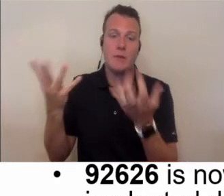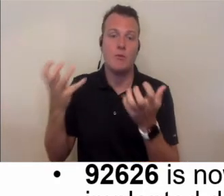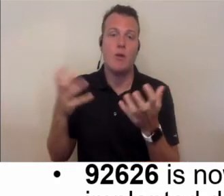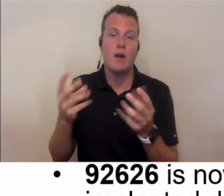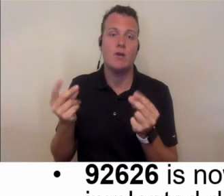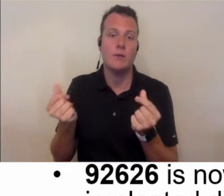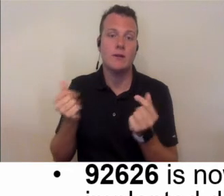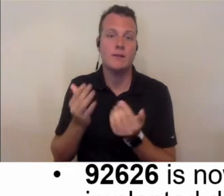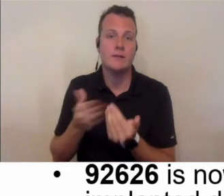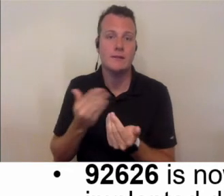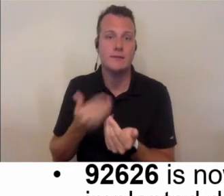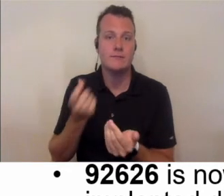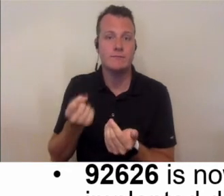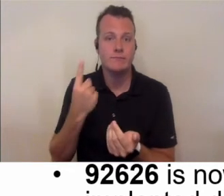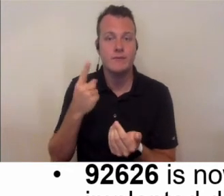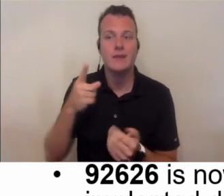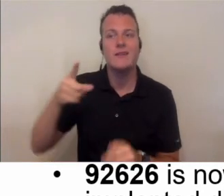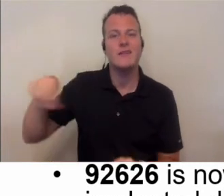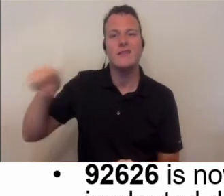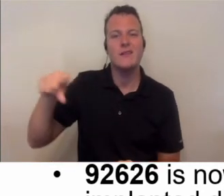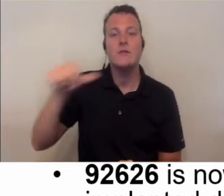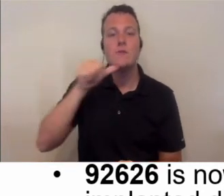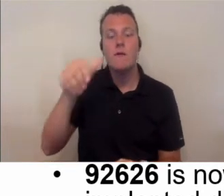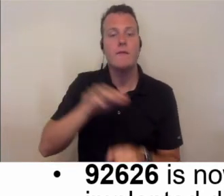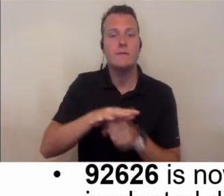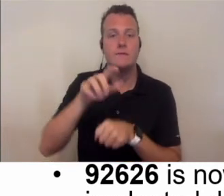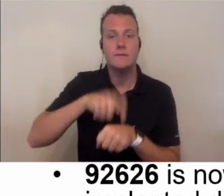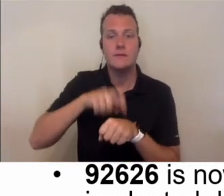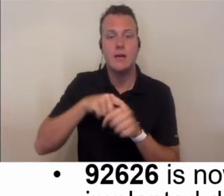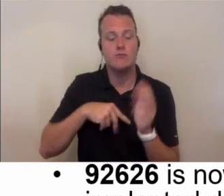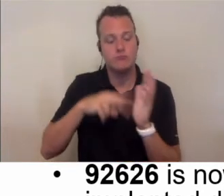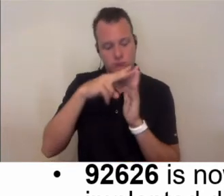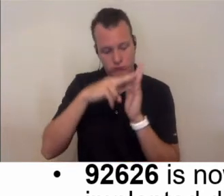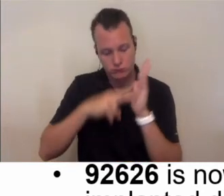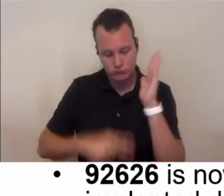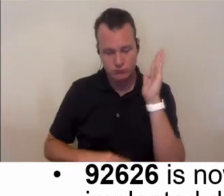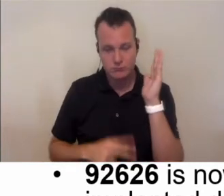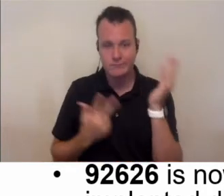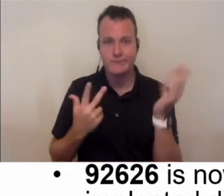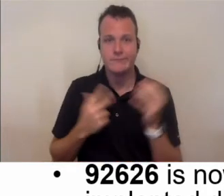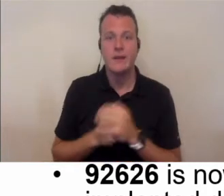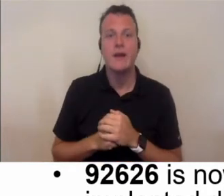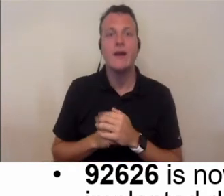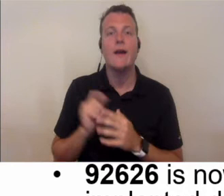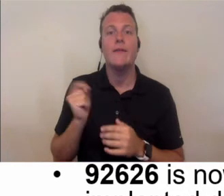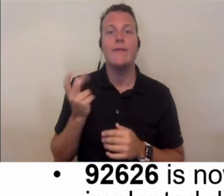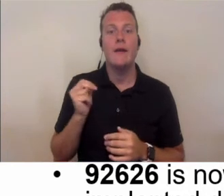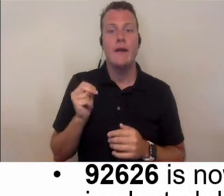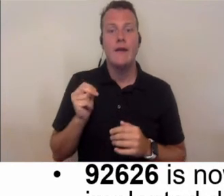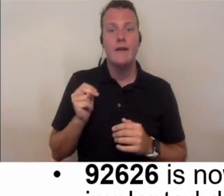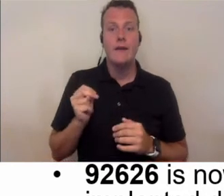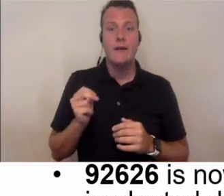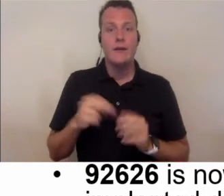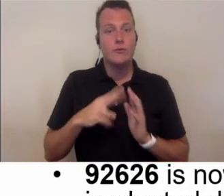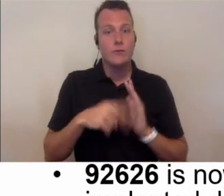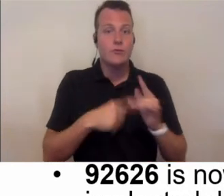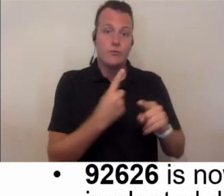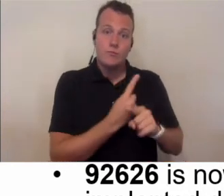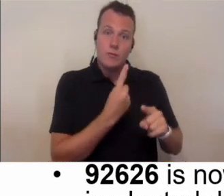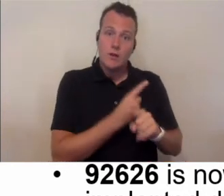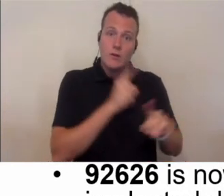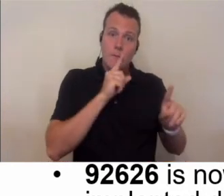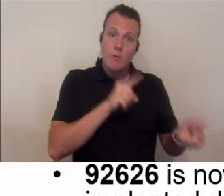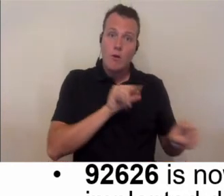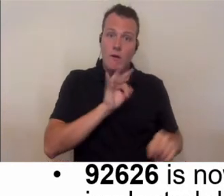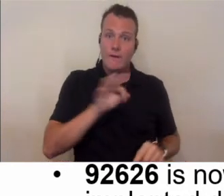quick and easy because they don't necessarily have the time to read it. And then they can read the regular report if you so